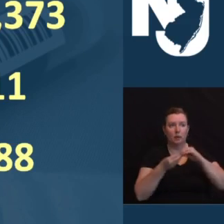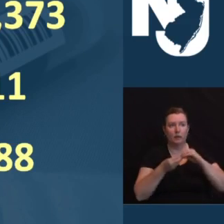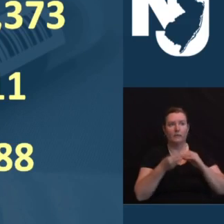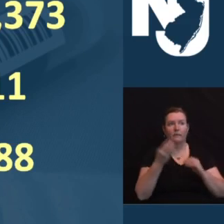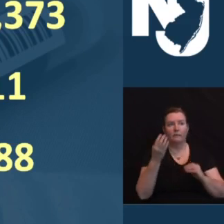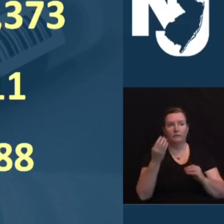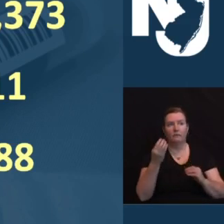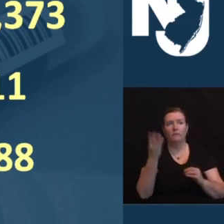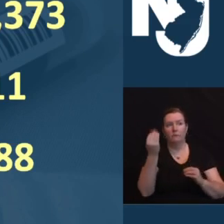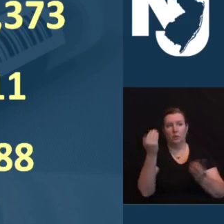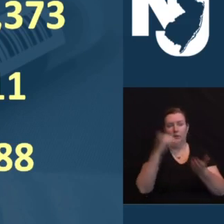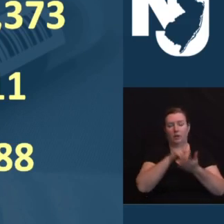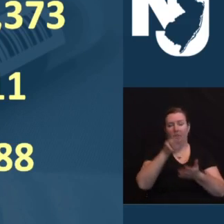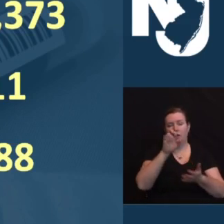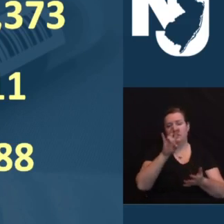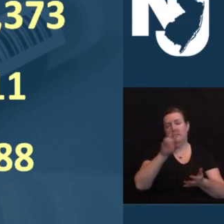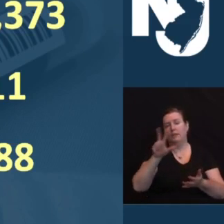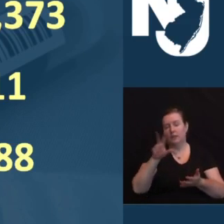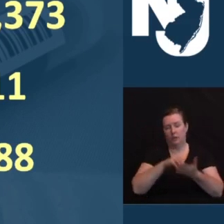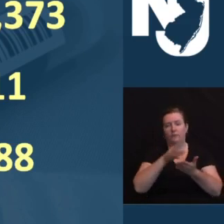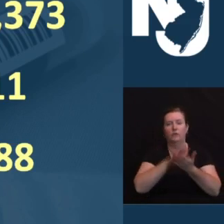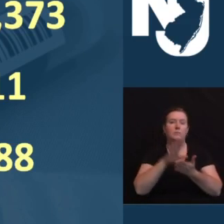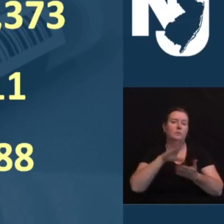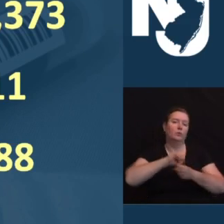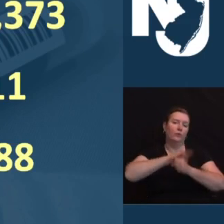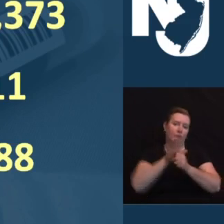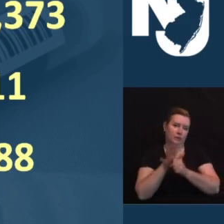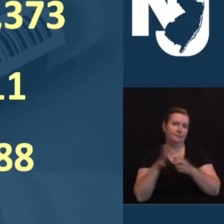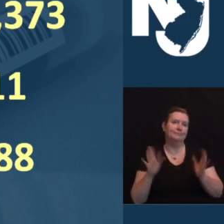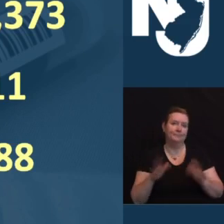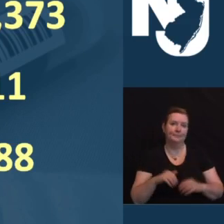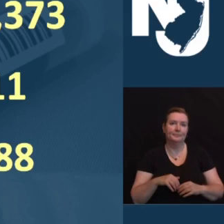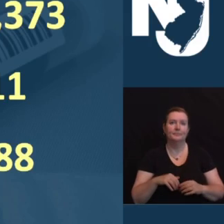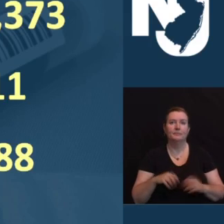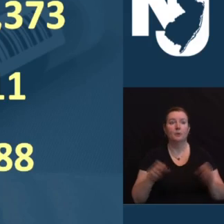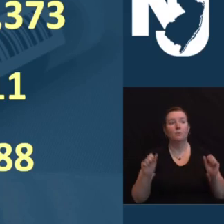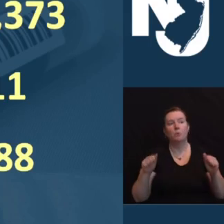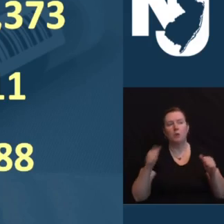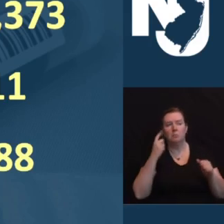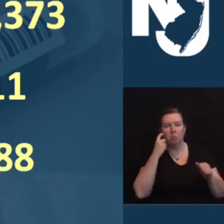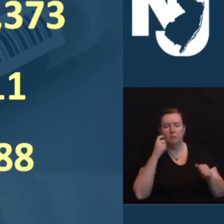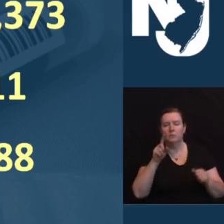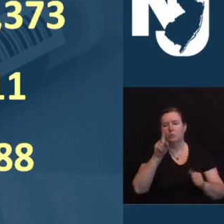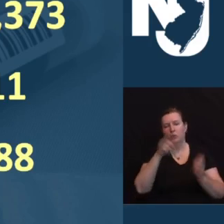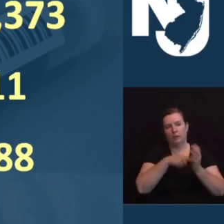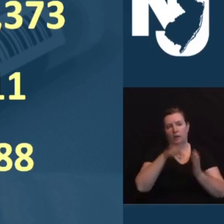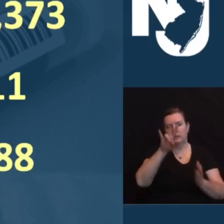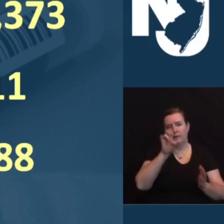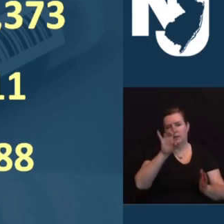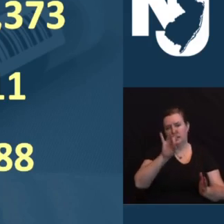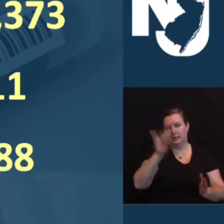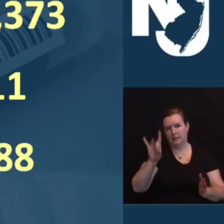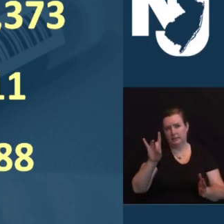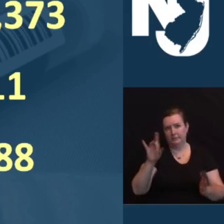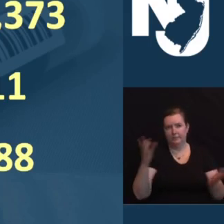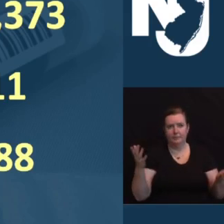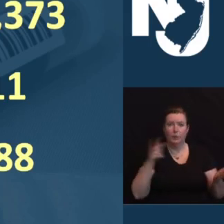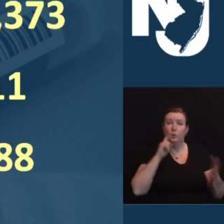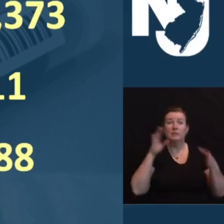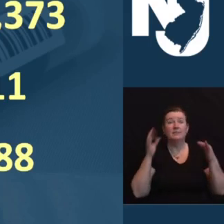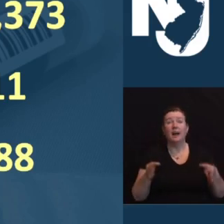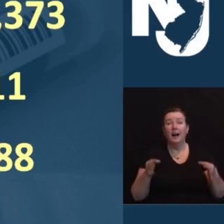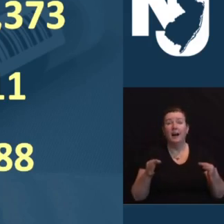at 14,373. Additionally, the number of probable deaths as determined by the Communicable Disease Service